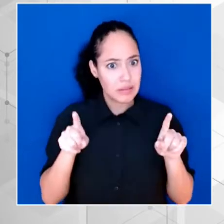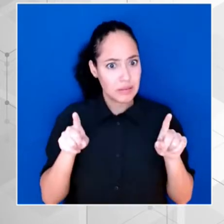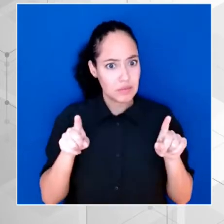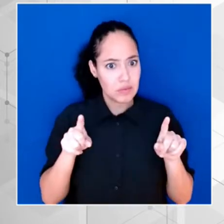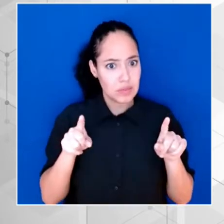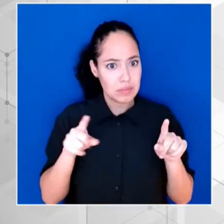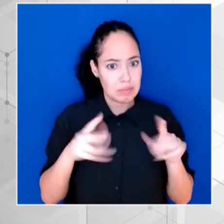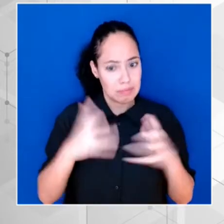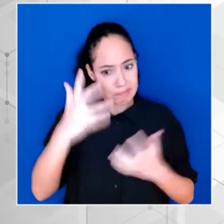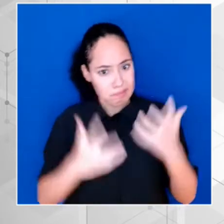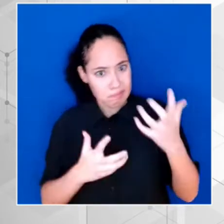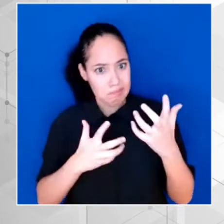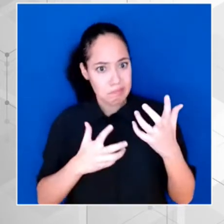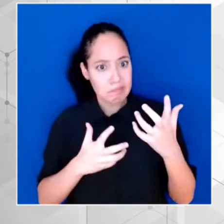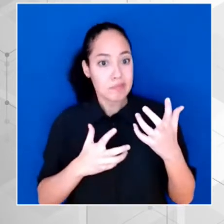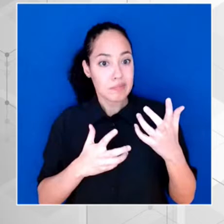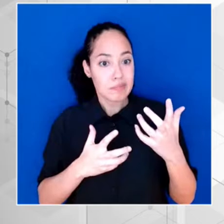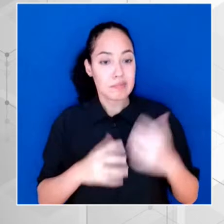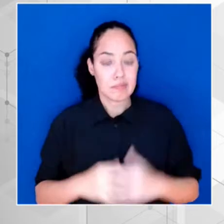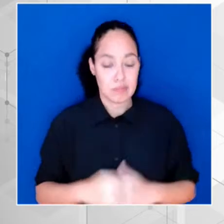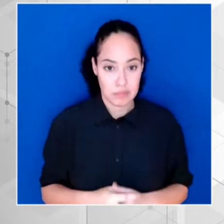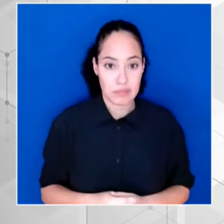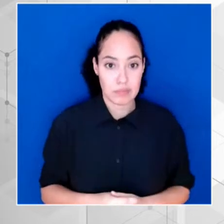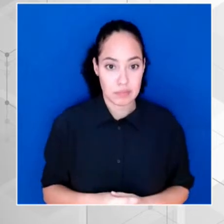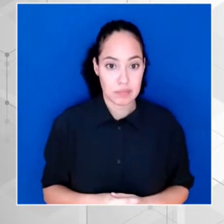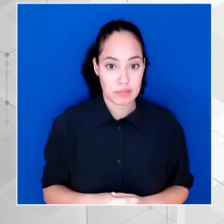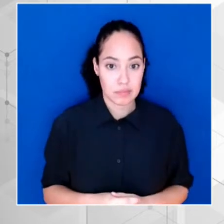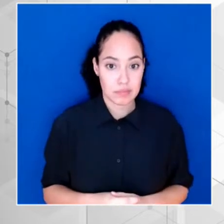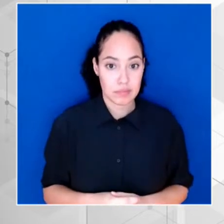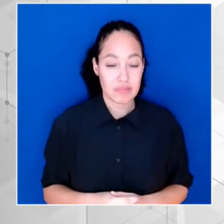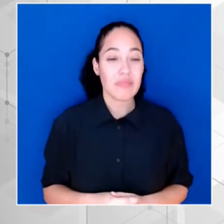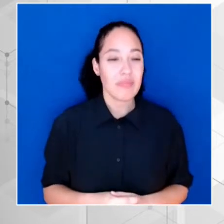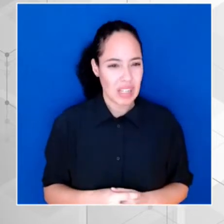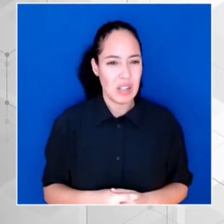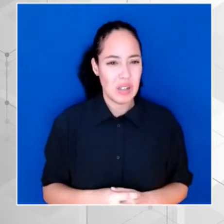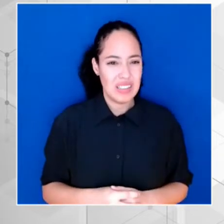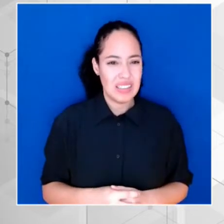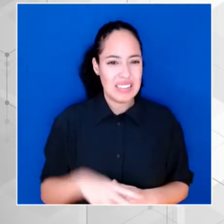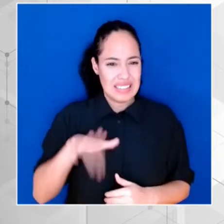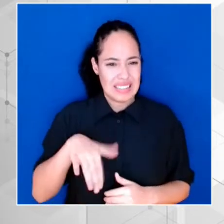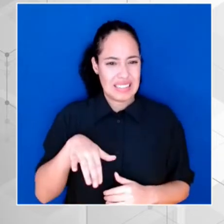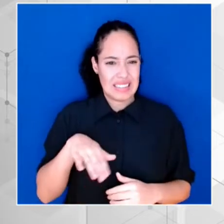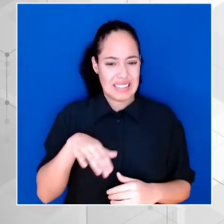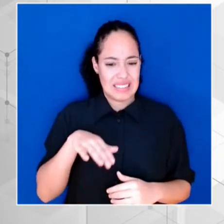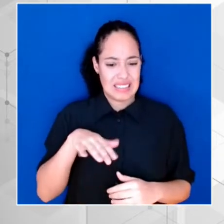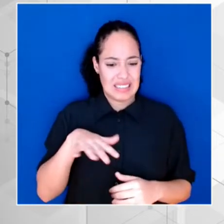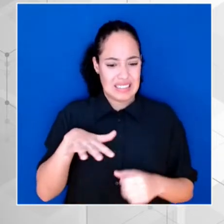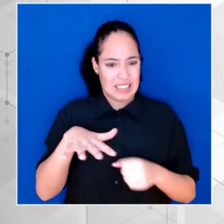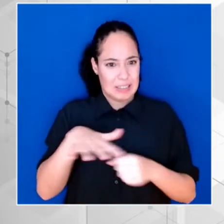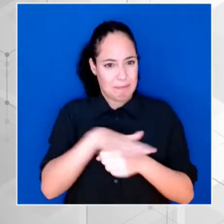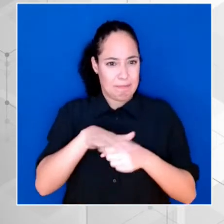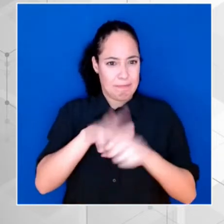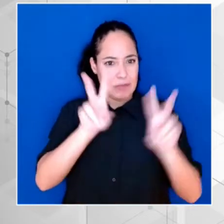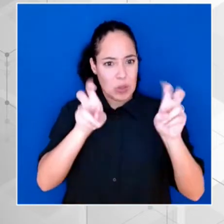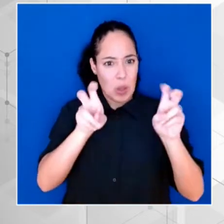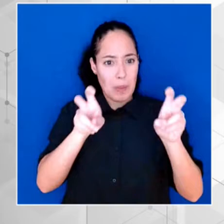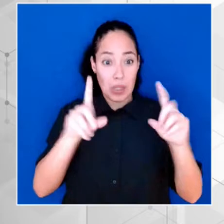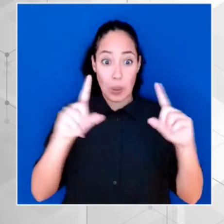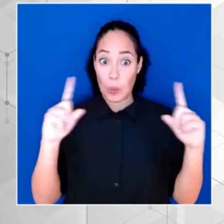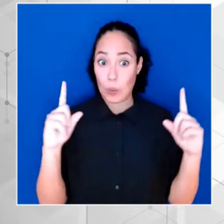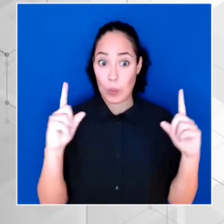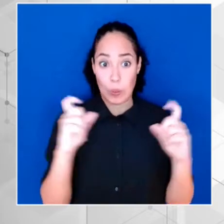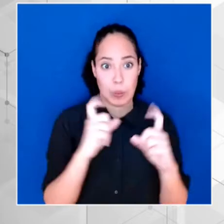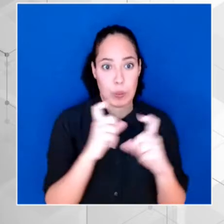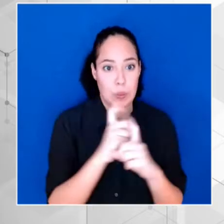that do actually support others. So it's a really complex area, and we need to recognize that disabilities can exist at many different